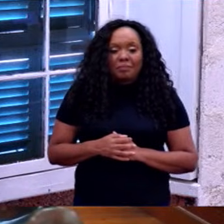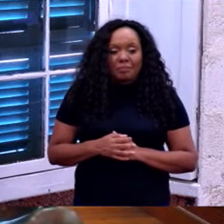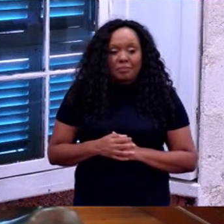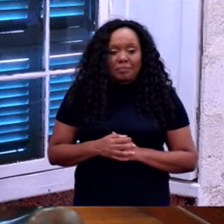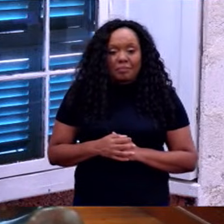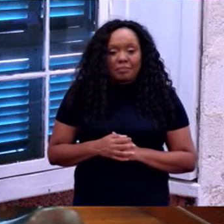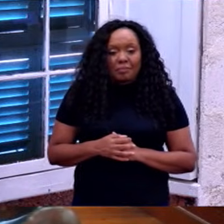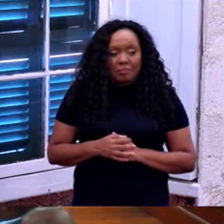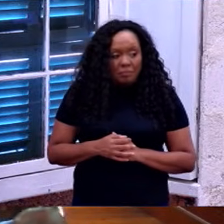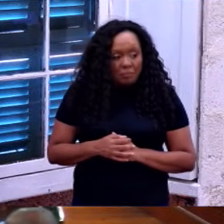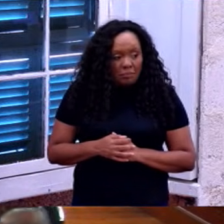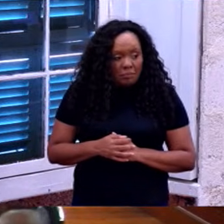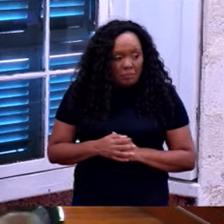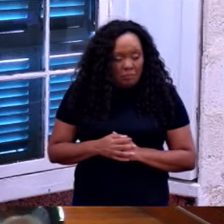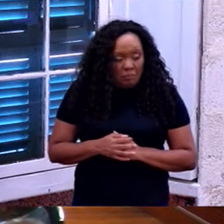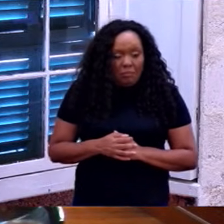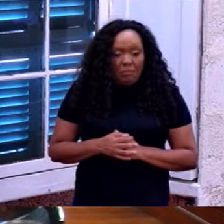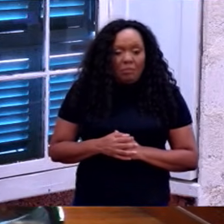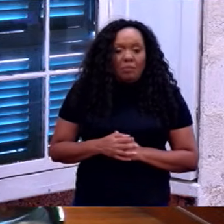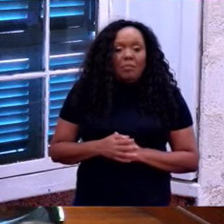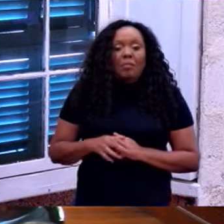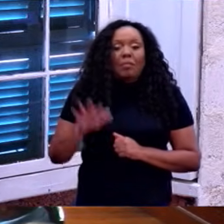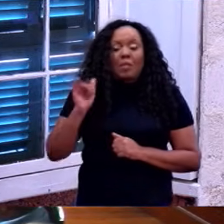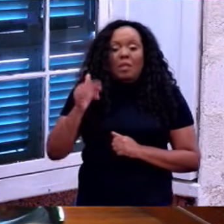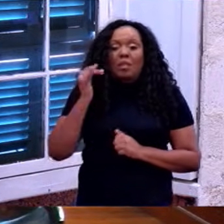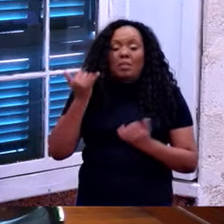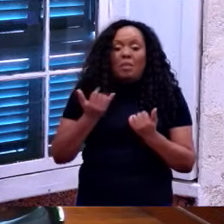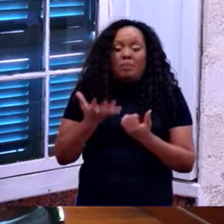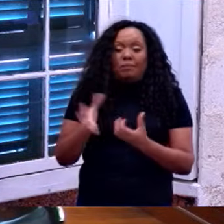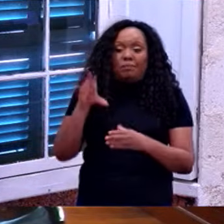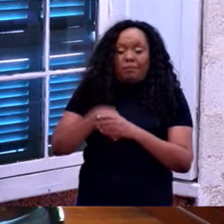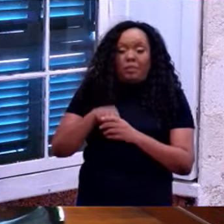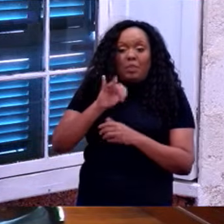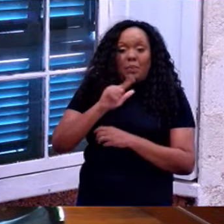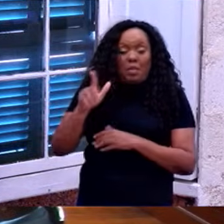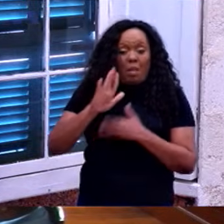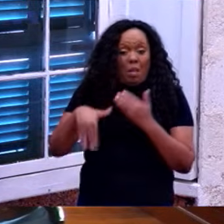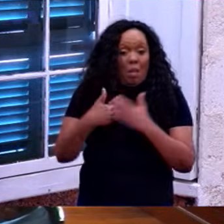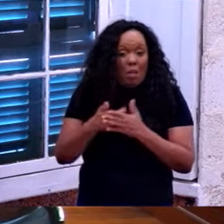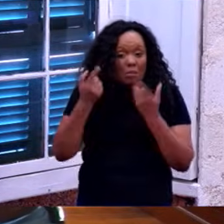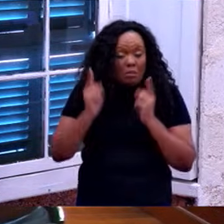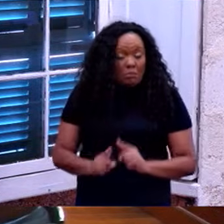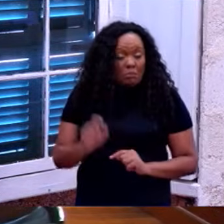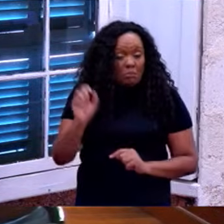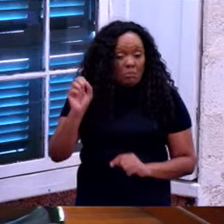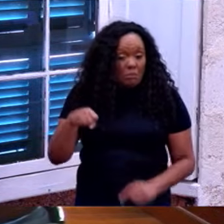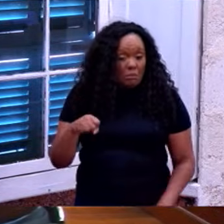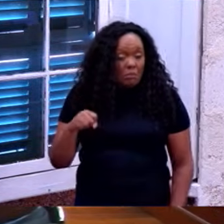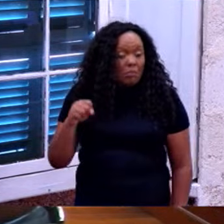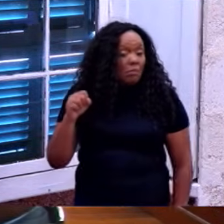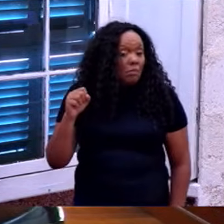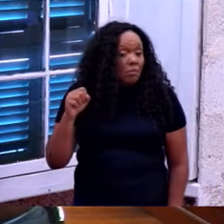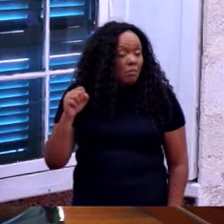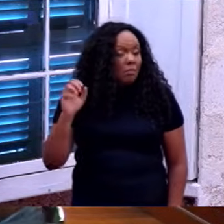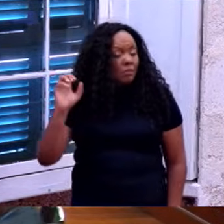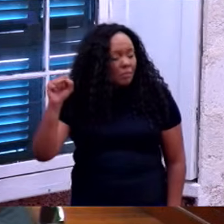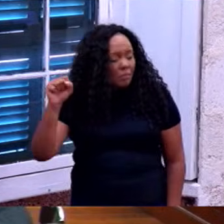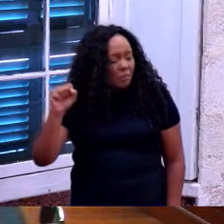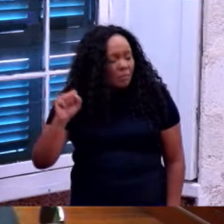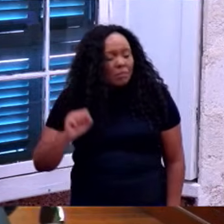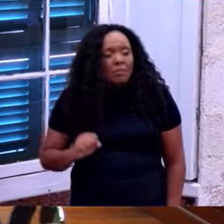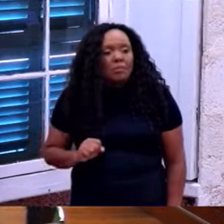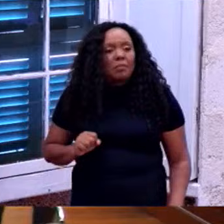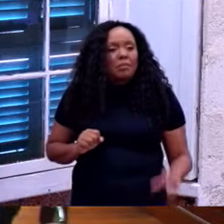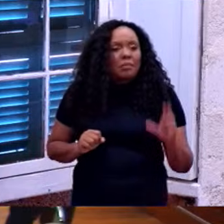Question is that the schedule be now the schedule to the bill. Will all honorable senators in favor please say aye? Aye.